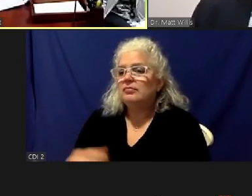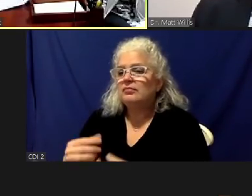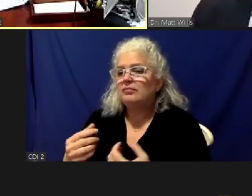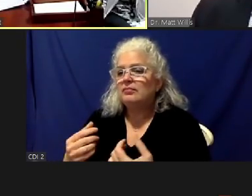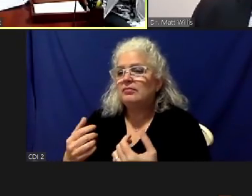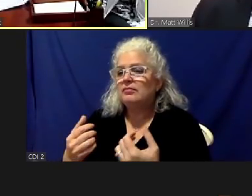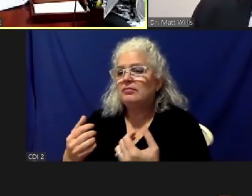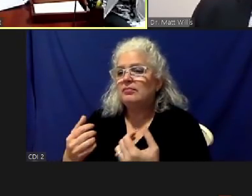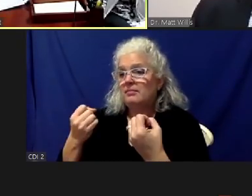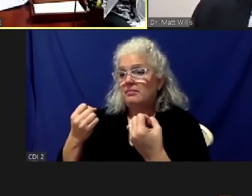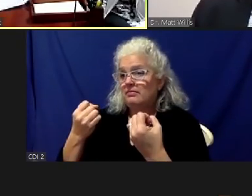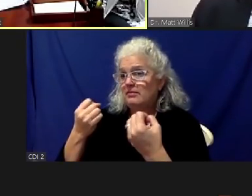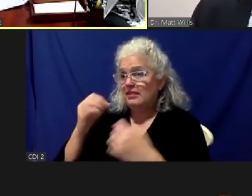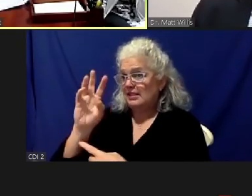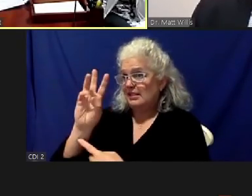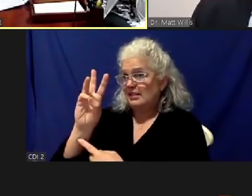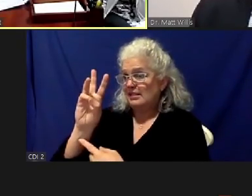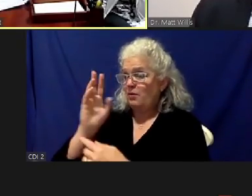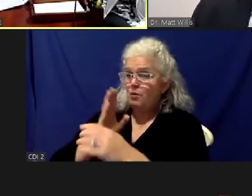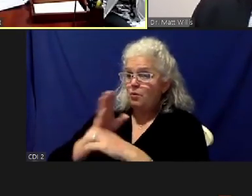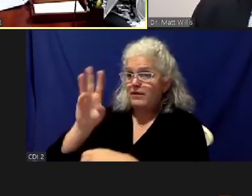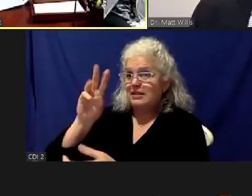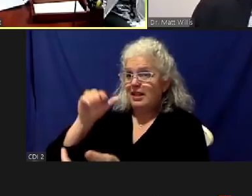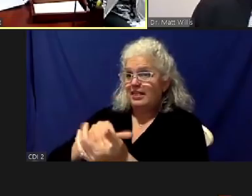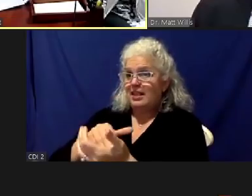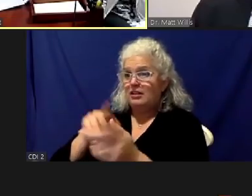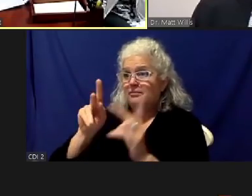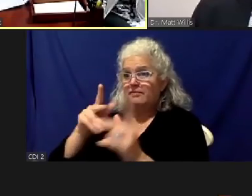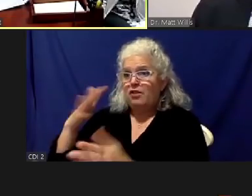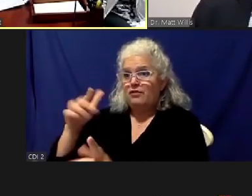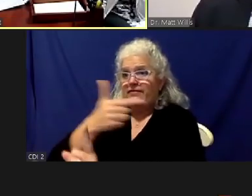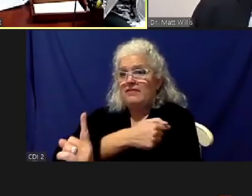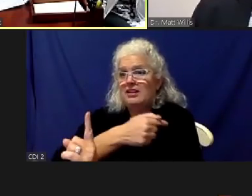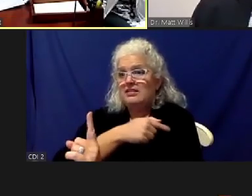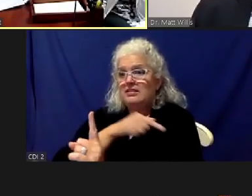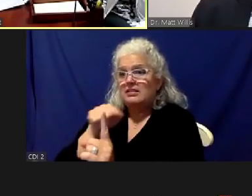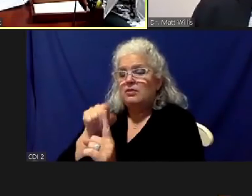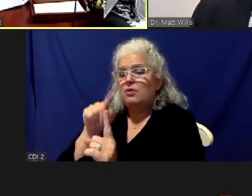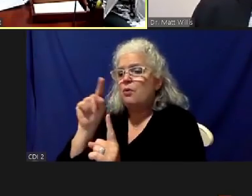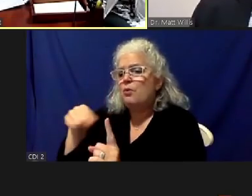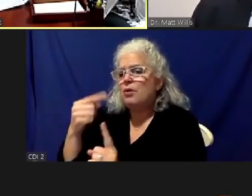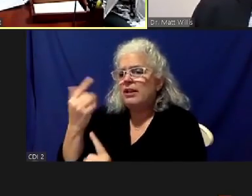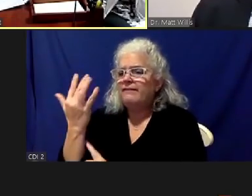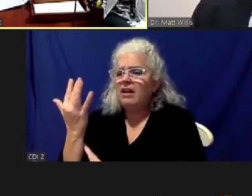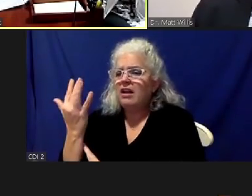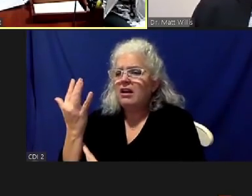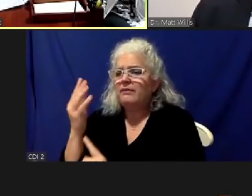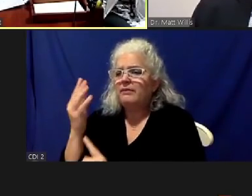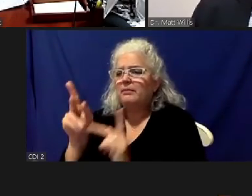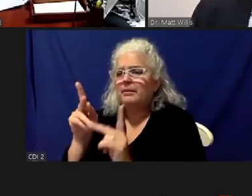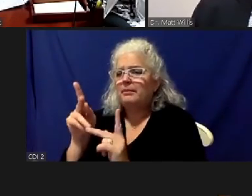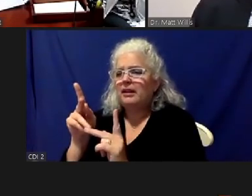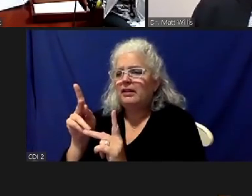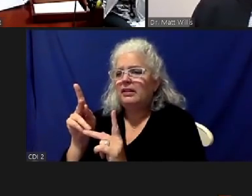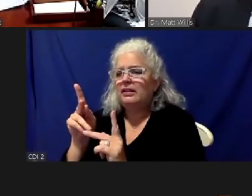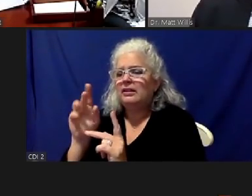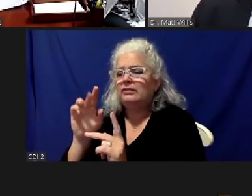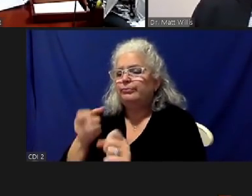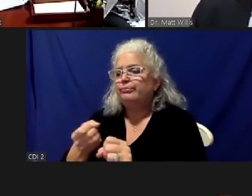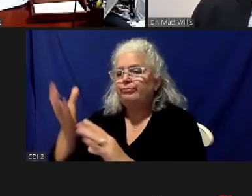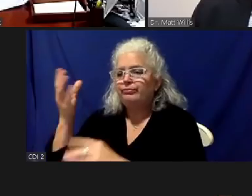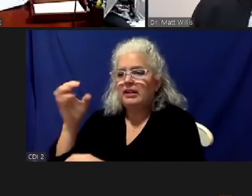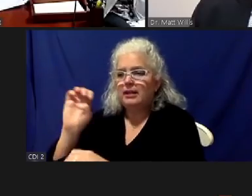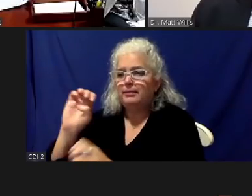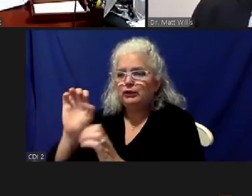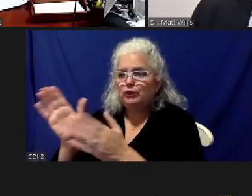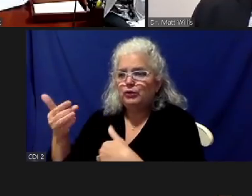anaphylaxis reactions. We are totally prepared for that, but thankfully we have not had any reactions like that. That's really good to hear.